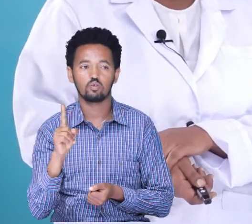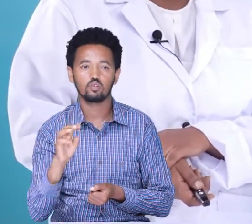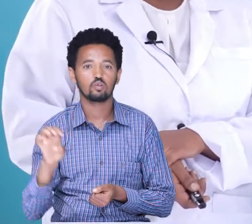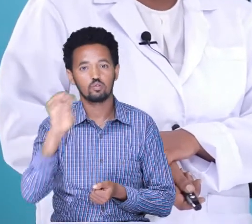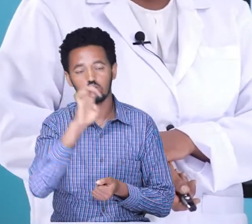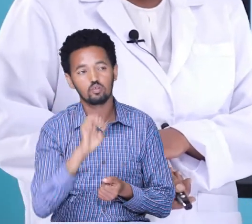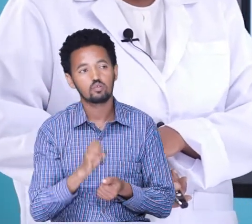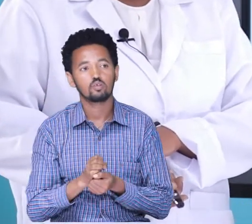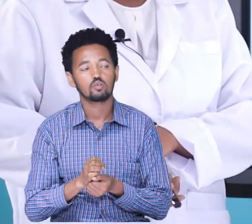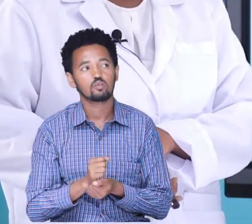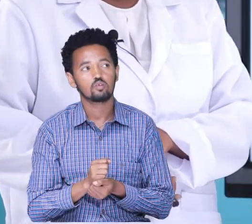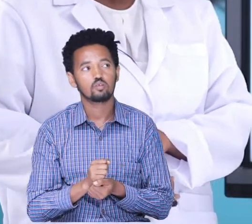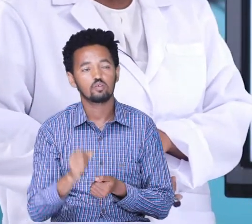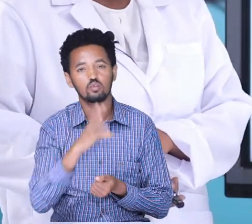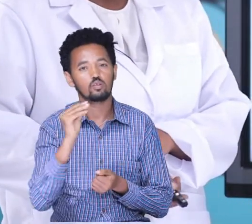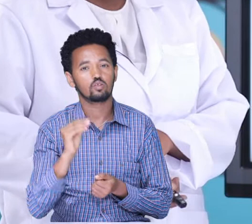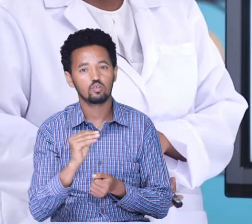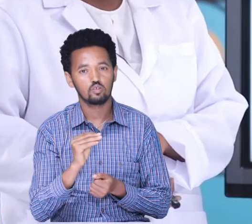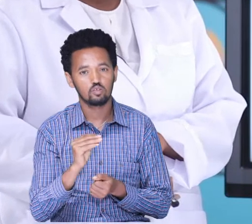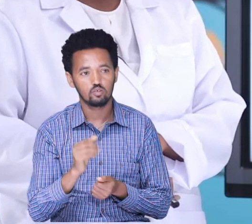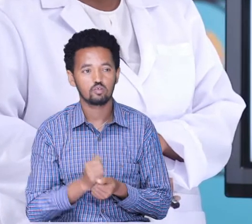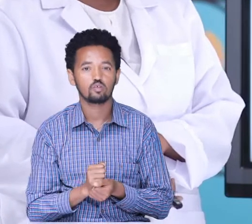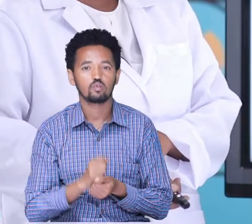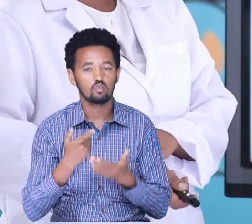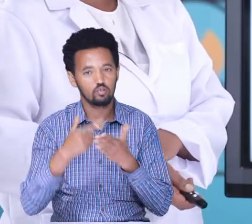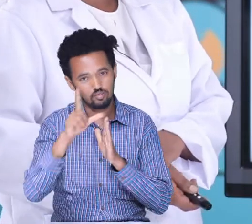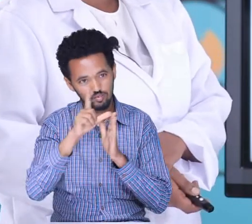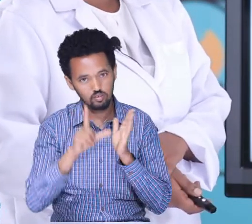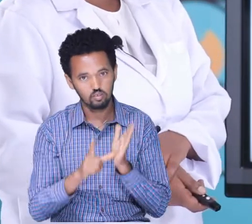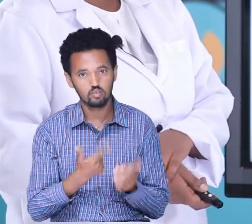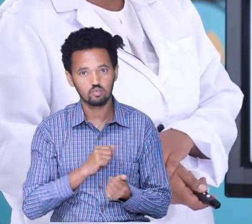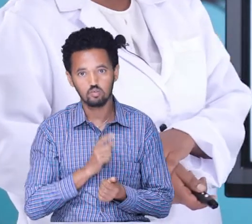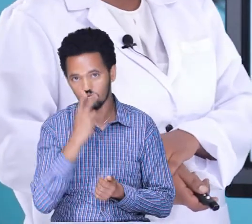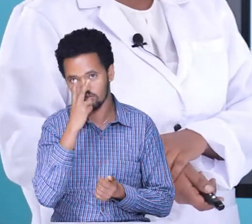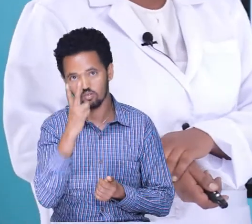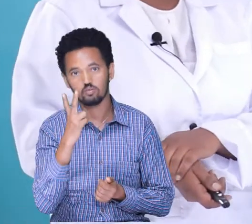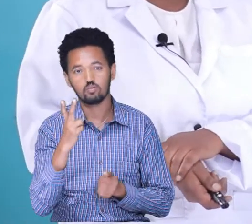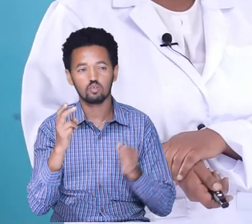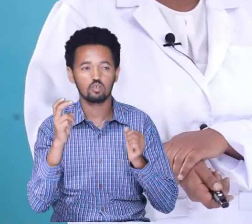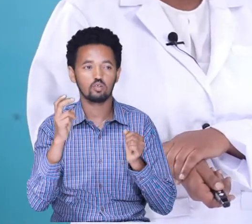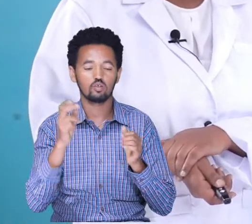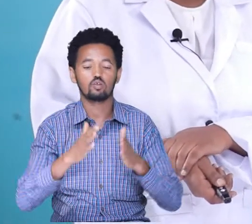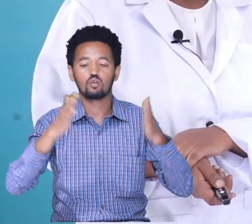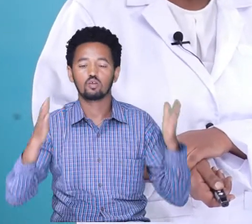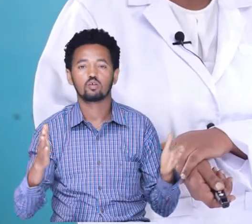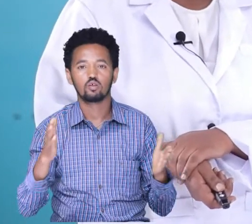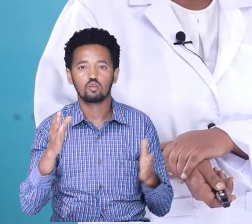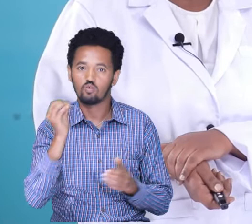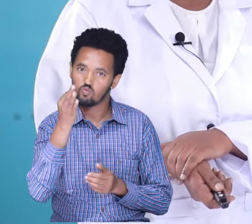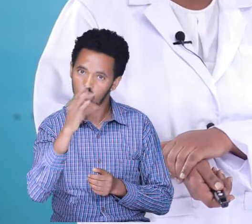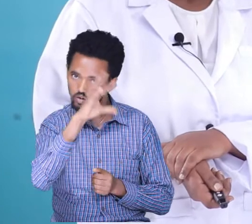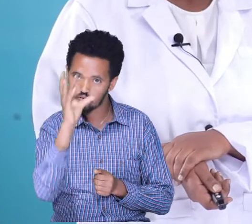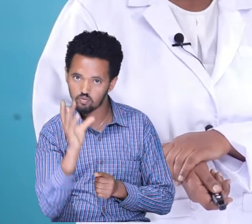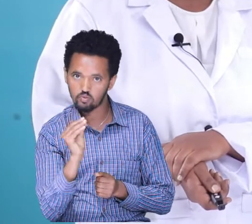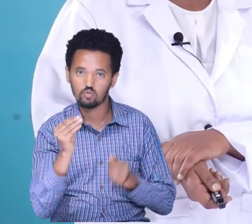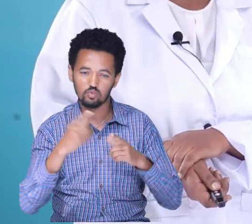meridian. And also in the previous lesson, we have seen about size of Africa. Africa is